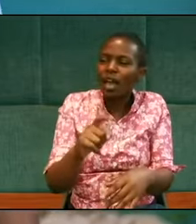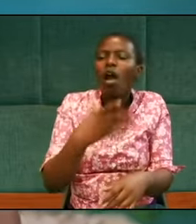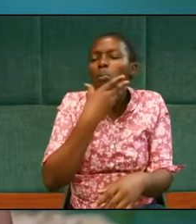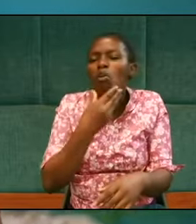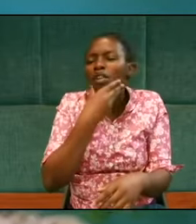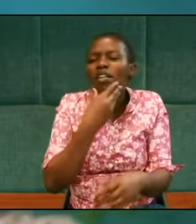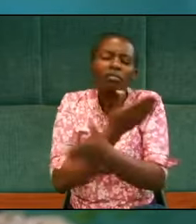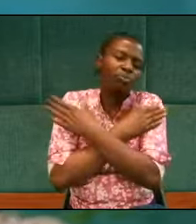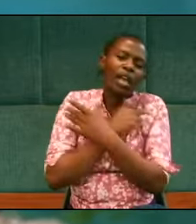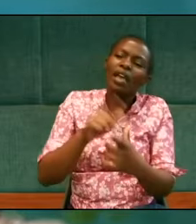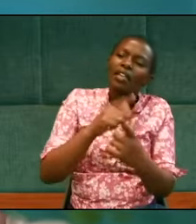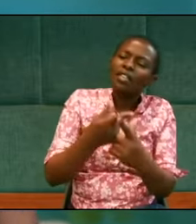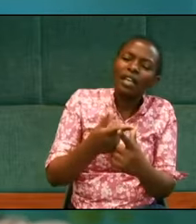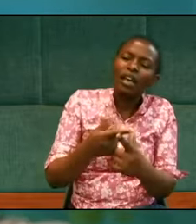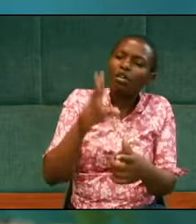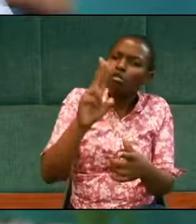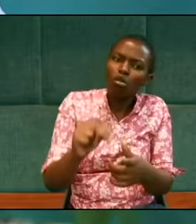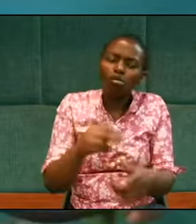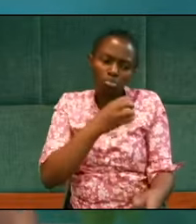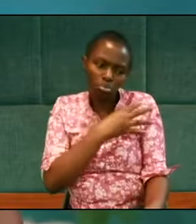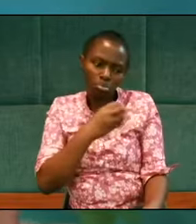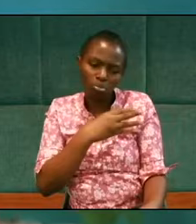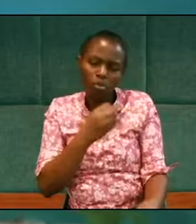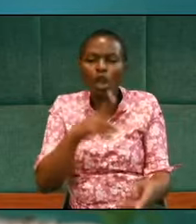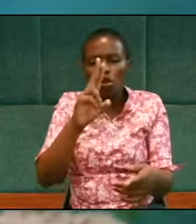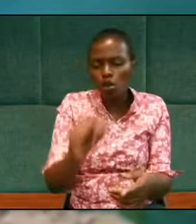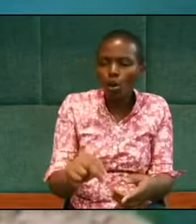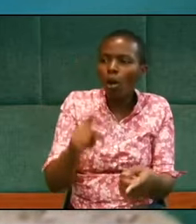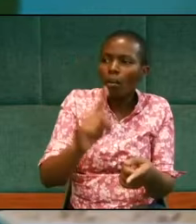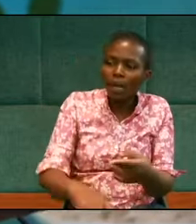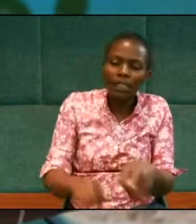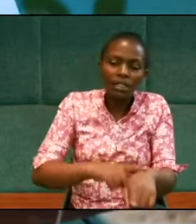deliverance, come, we'll deliver you so that you are free from this burden.